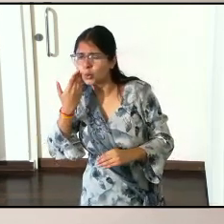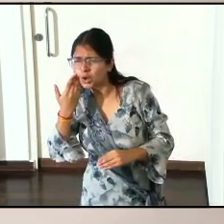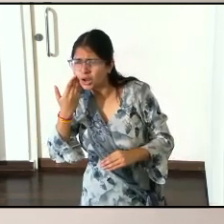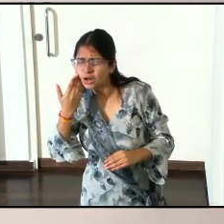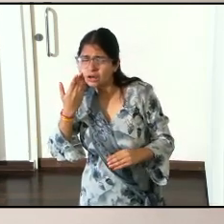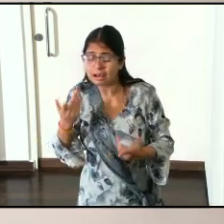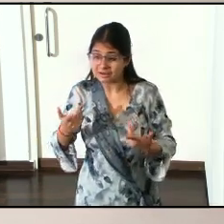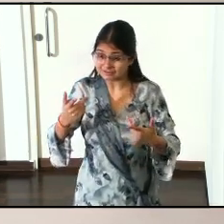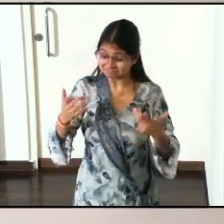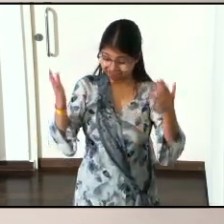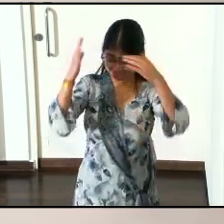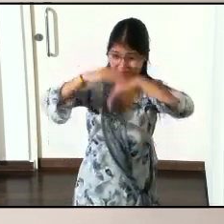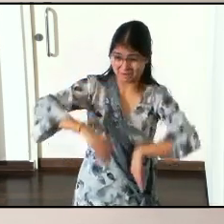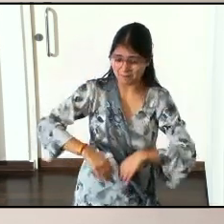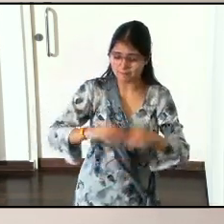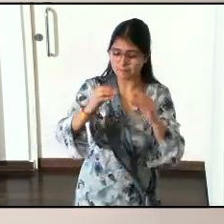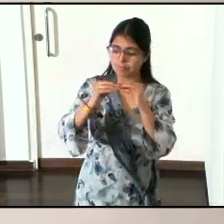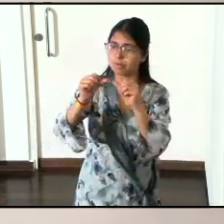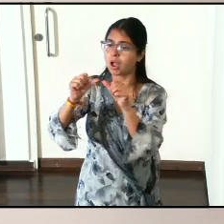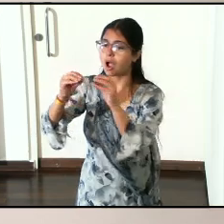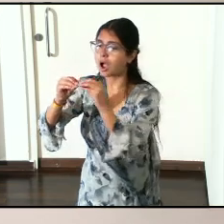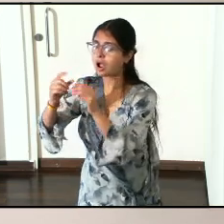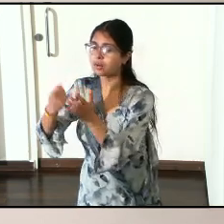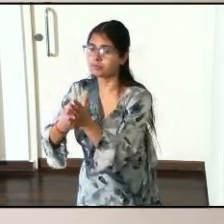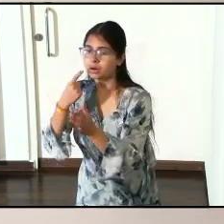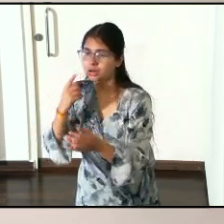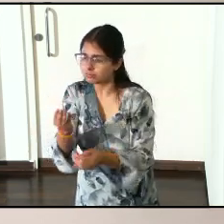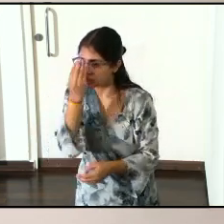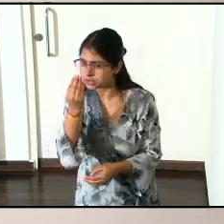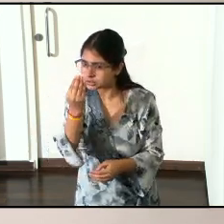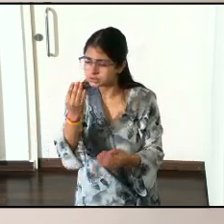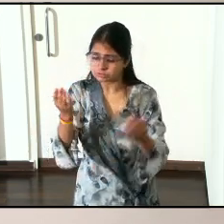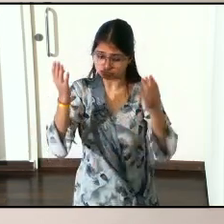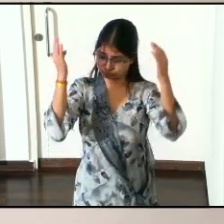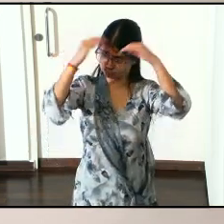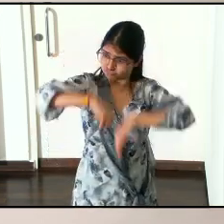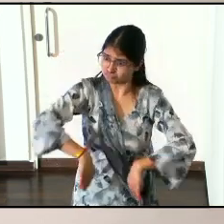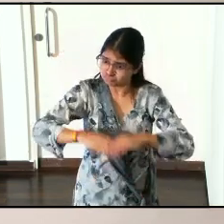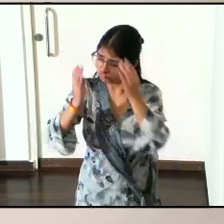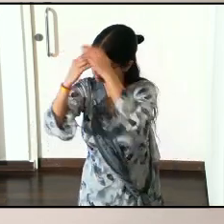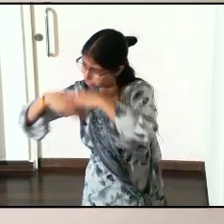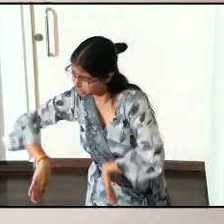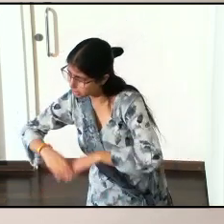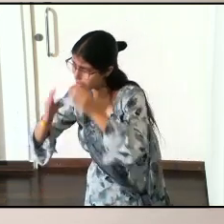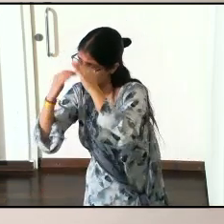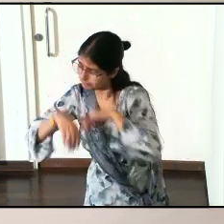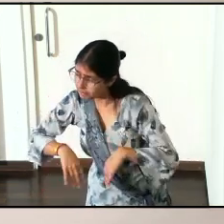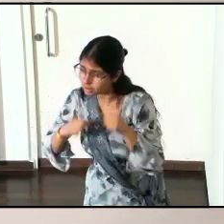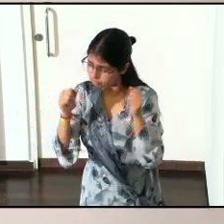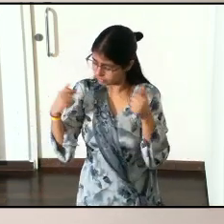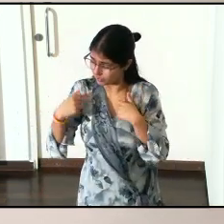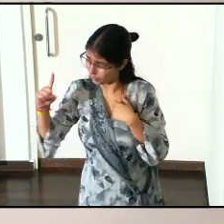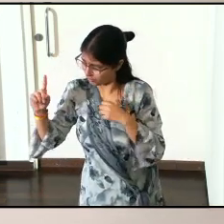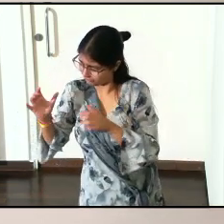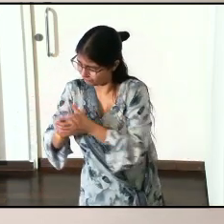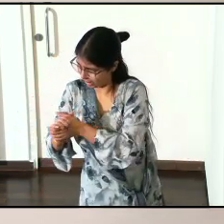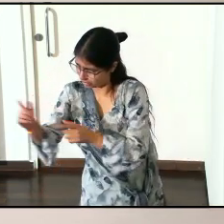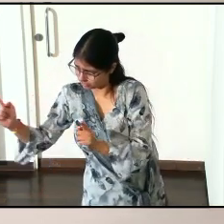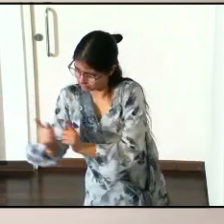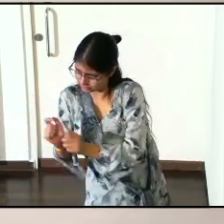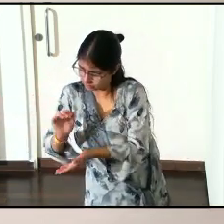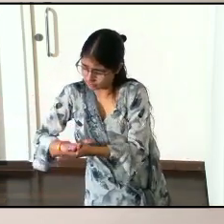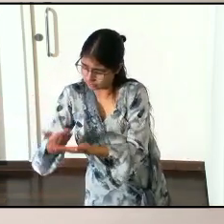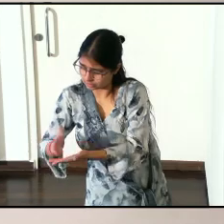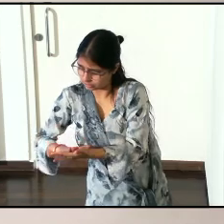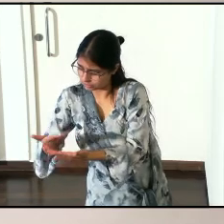were sitting and writing and posters, and one of our friends was helping us translate it into Urdu, and somebody was writing it.